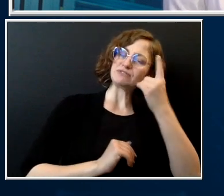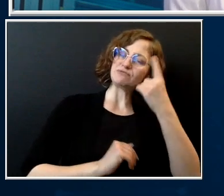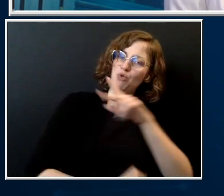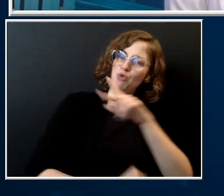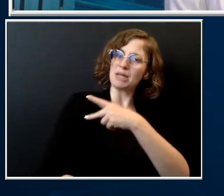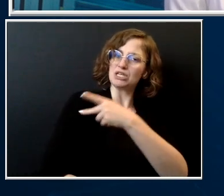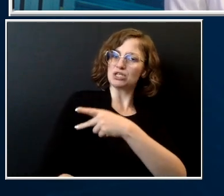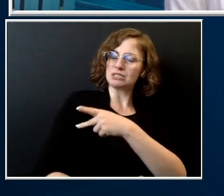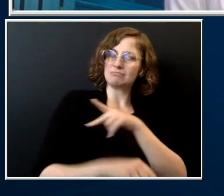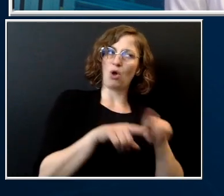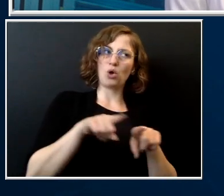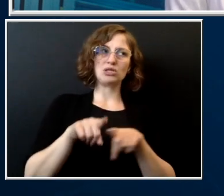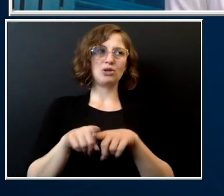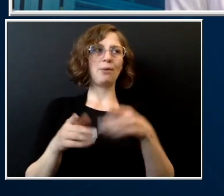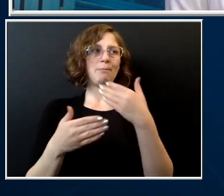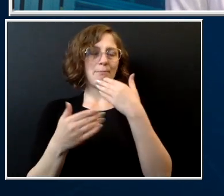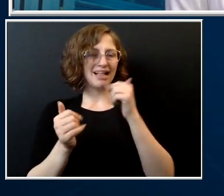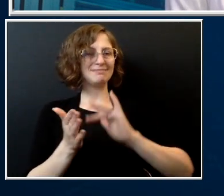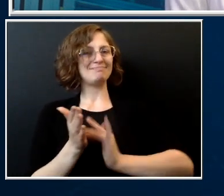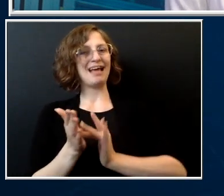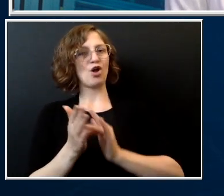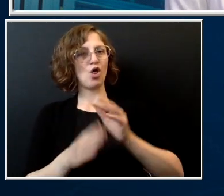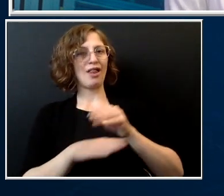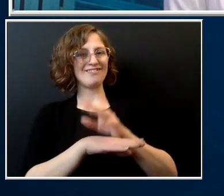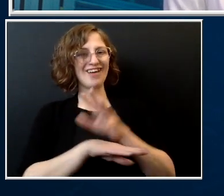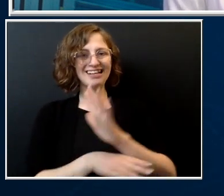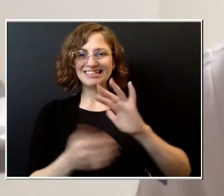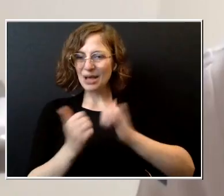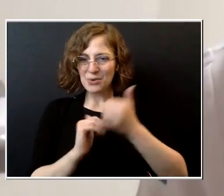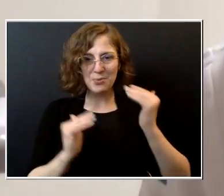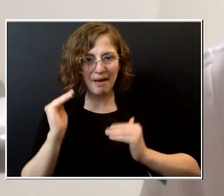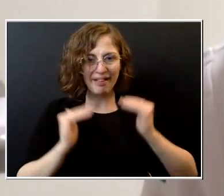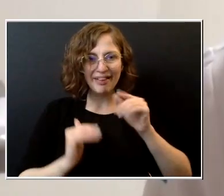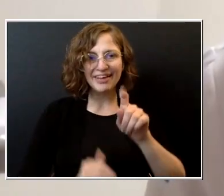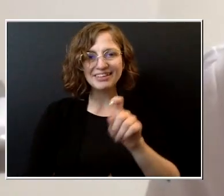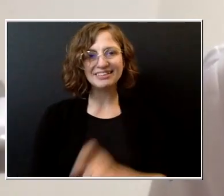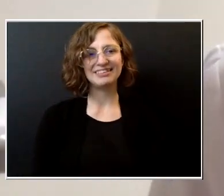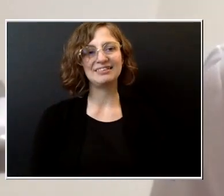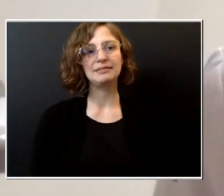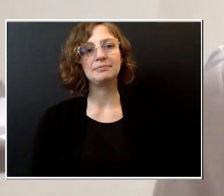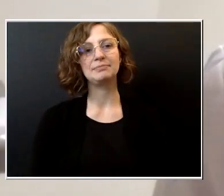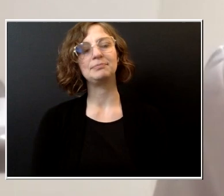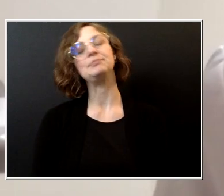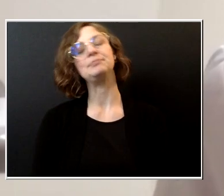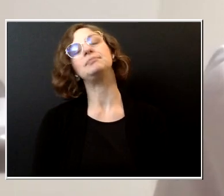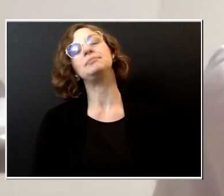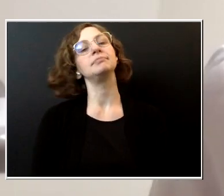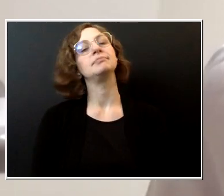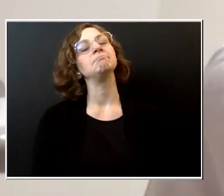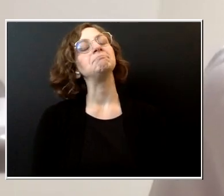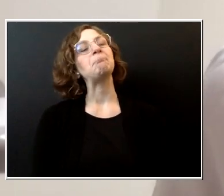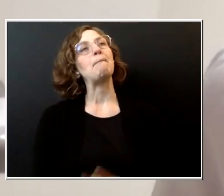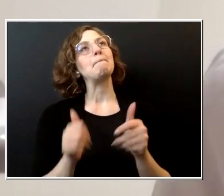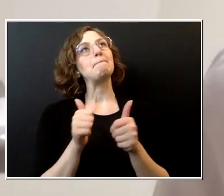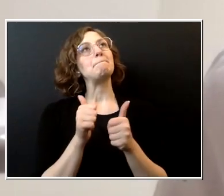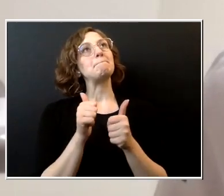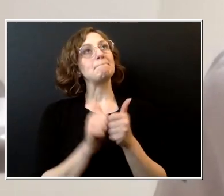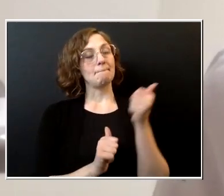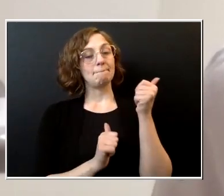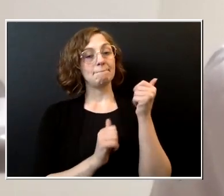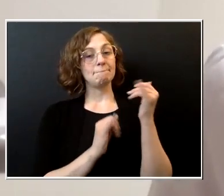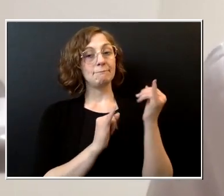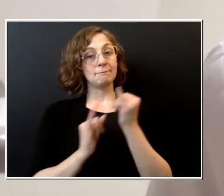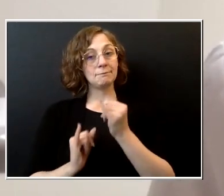that balance and have those conversations? I think most individuals who get diagnosed with